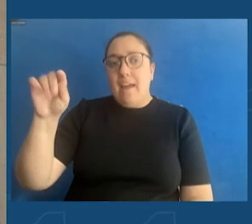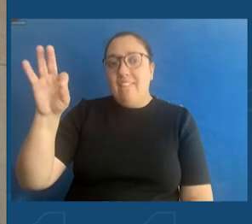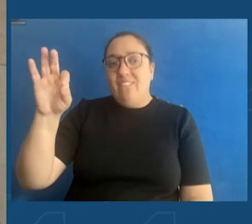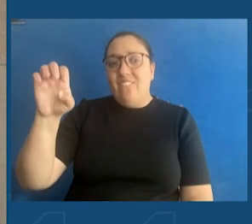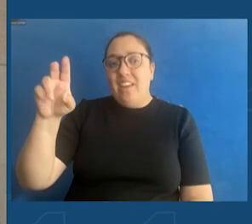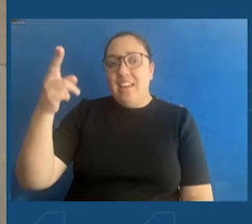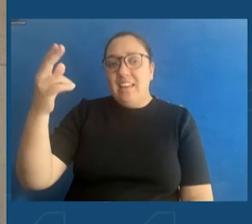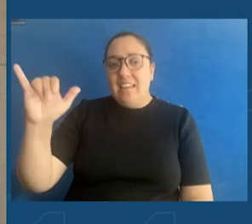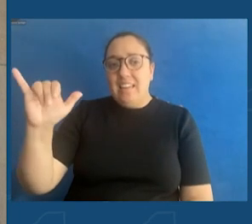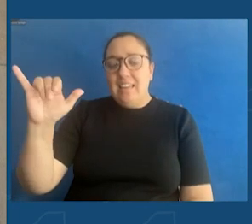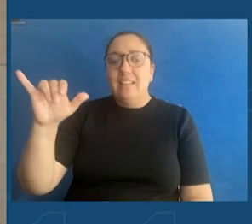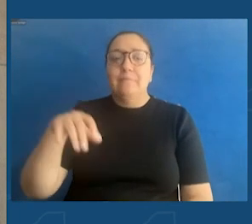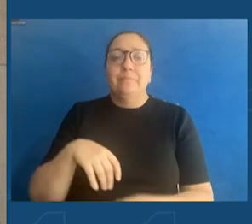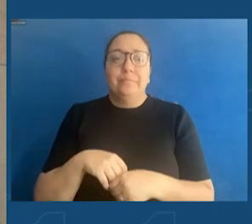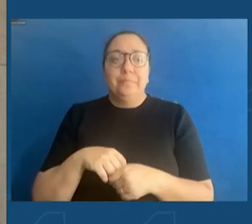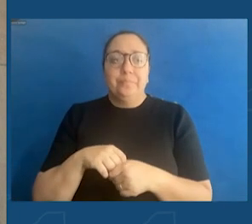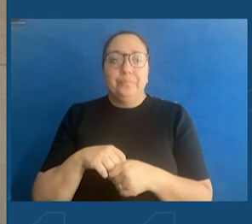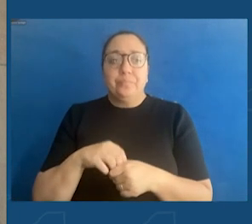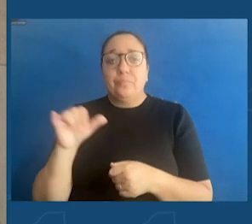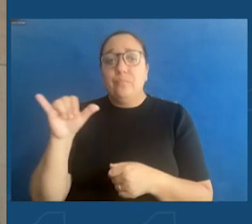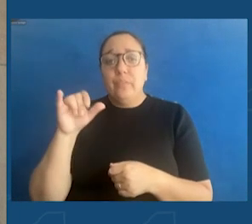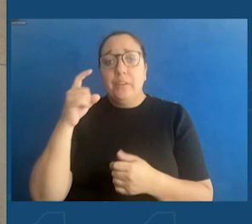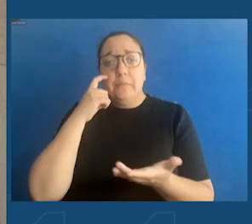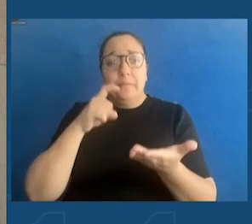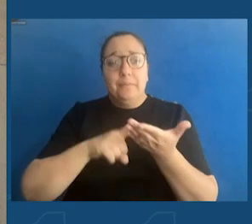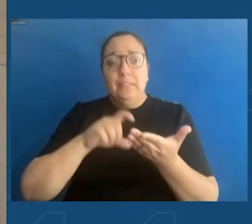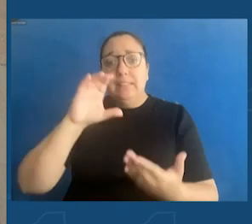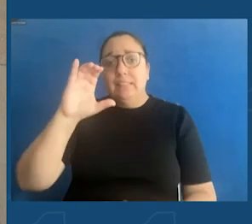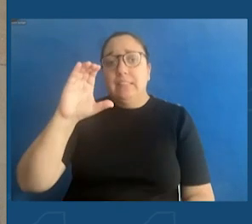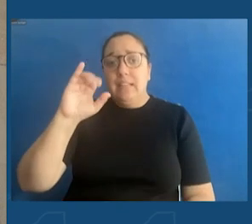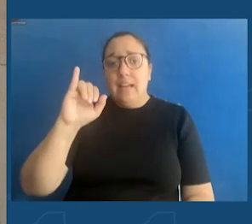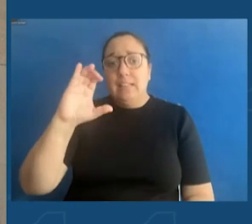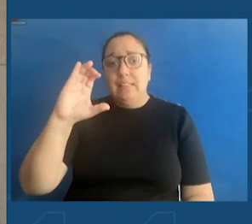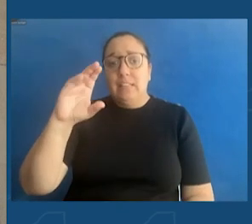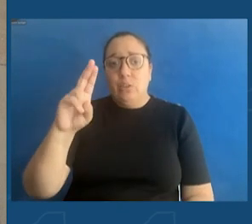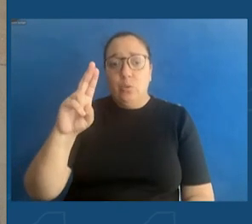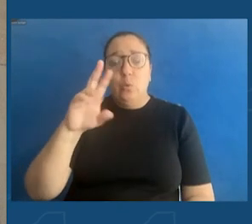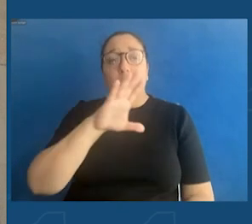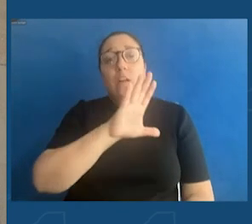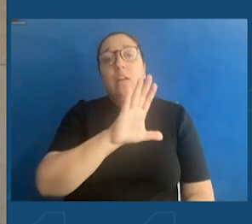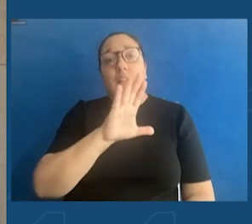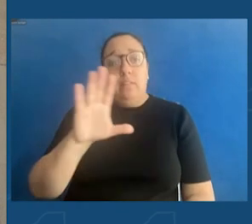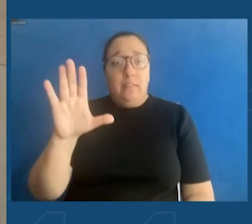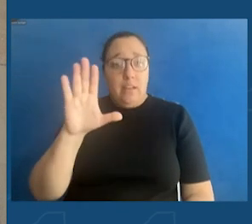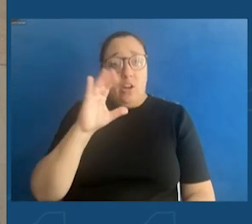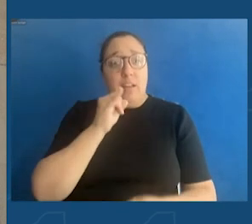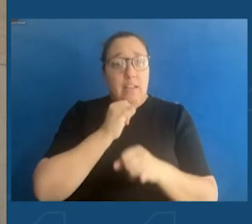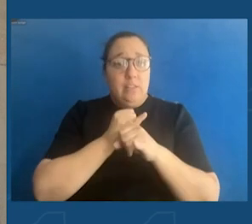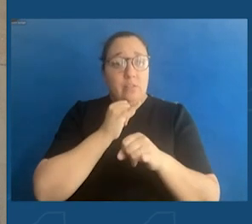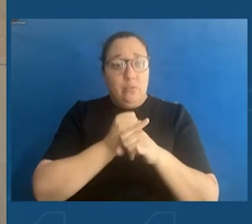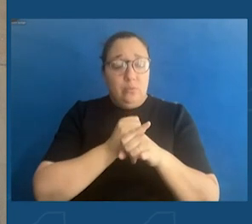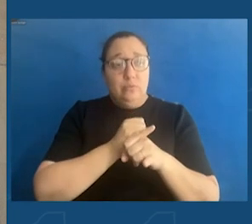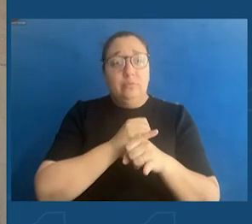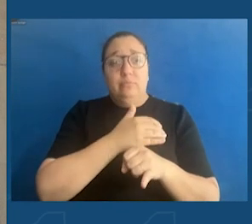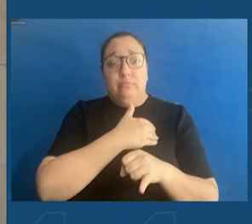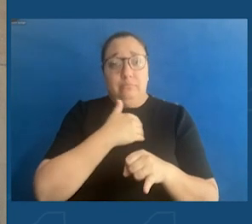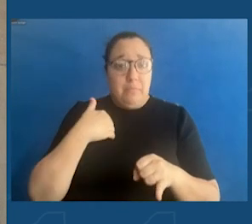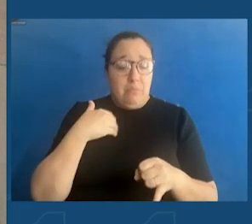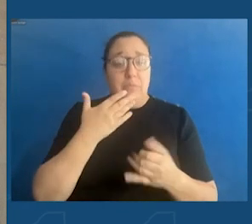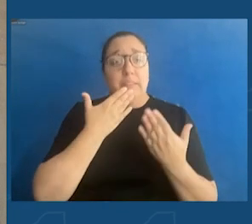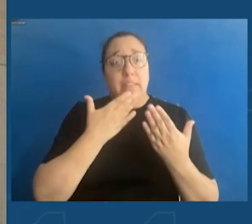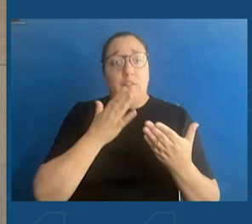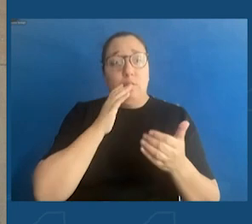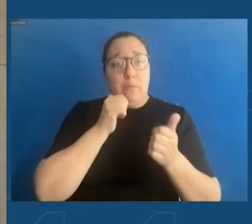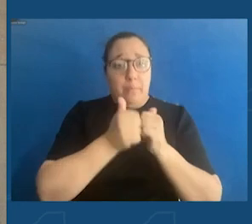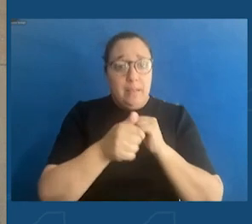Committee. I'd also like to acknowledge CICU member institutions for their invaluable work in helping to pass this legislation.